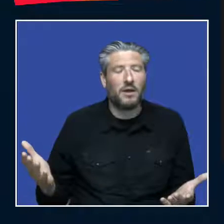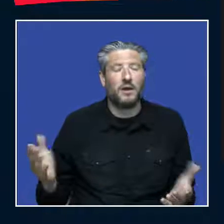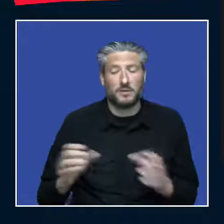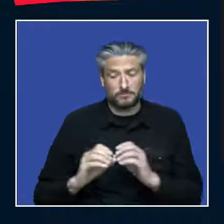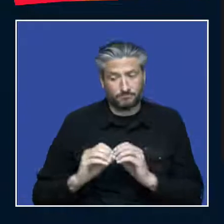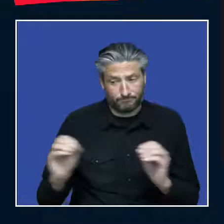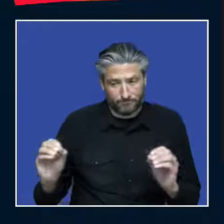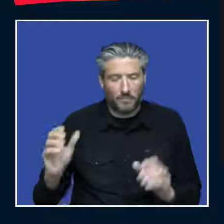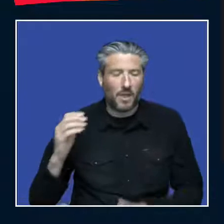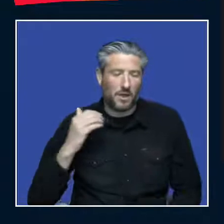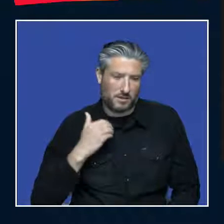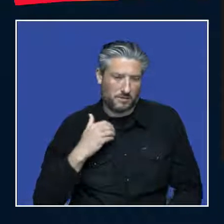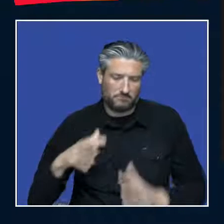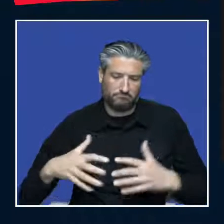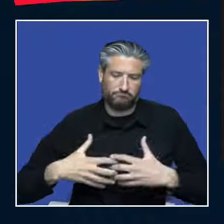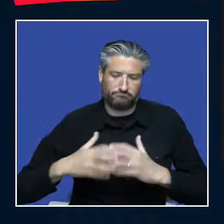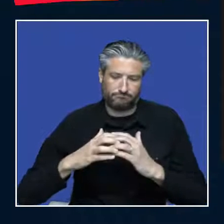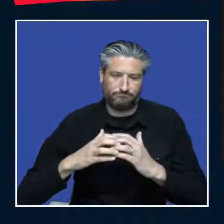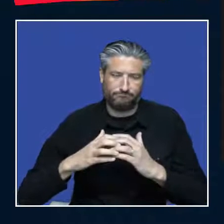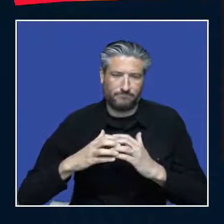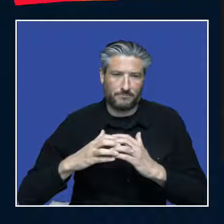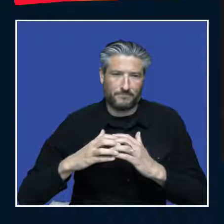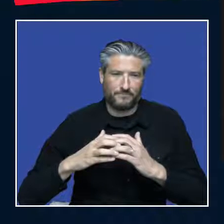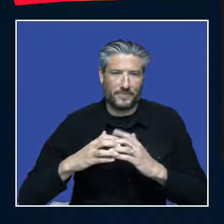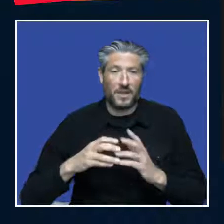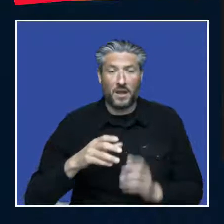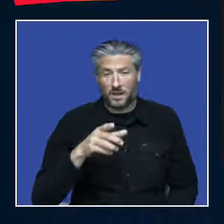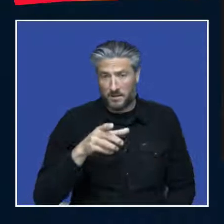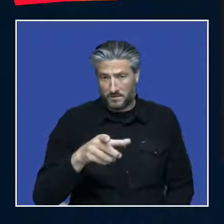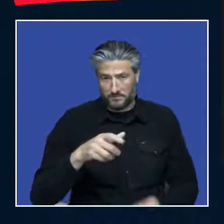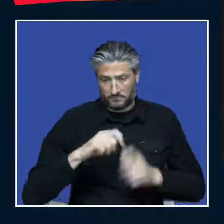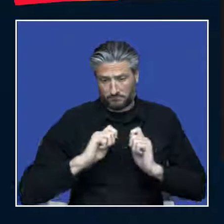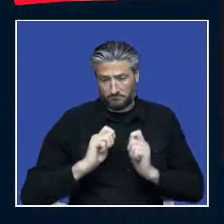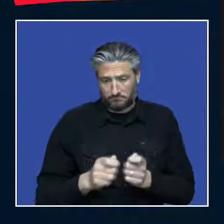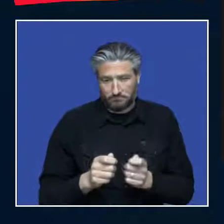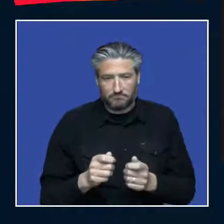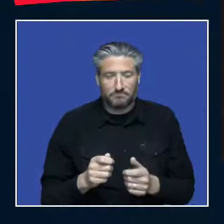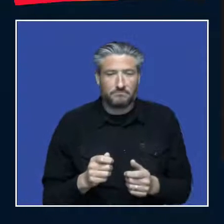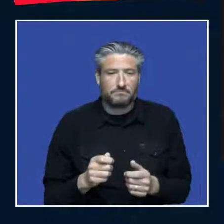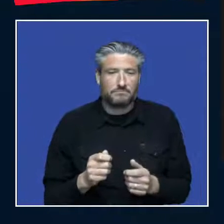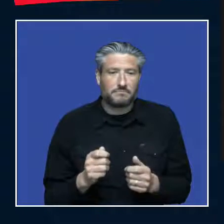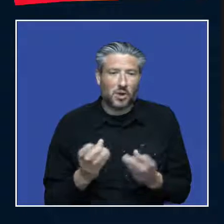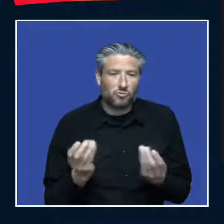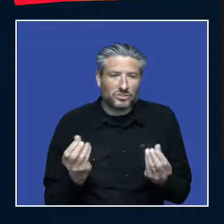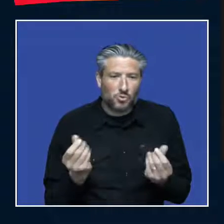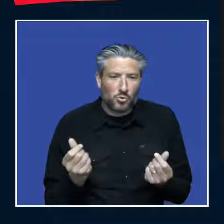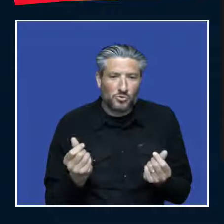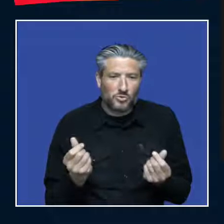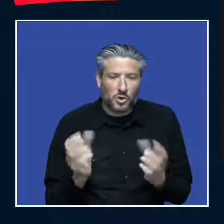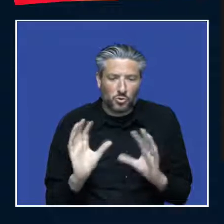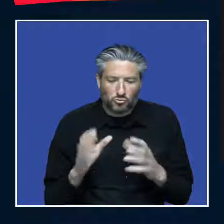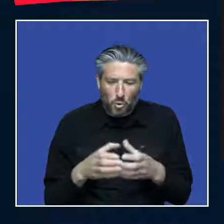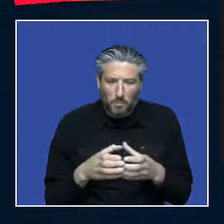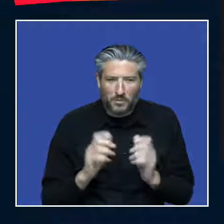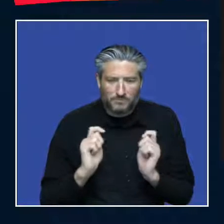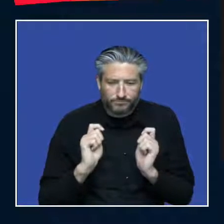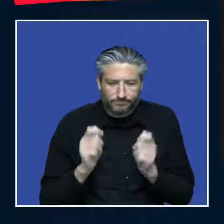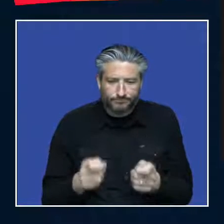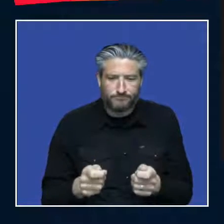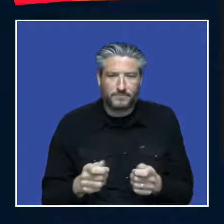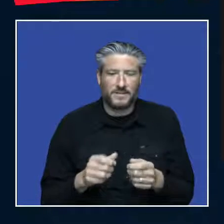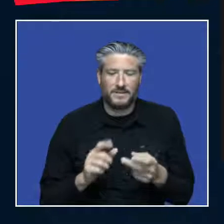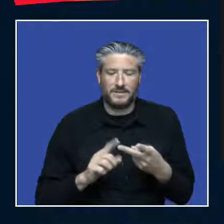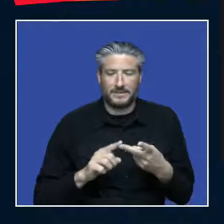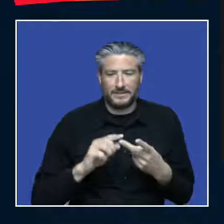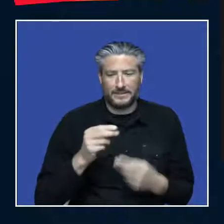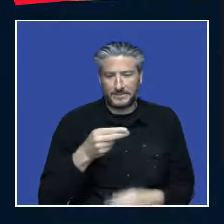specify again the resource group to have them bound. And then I give a registry name, which is maybe Sagrima. Okay,